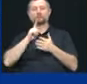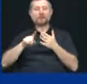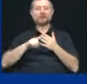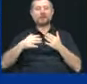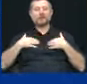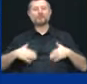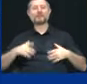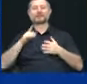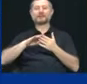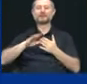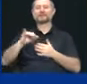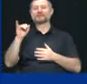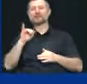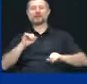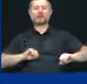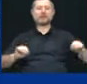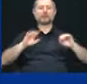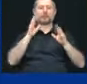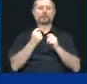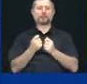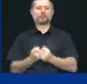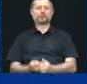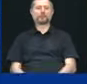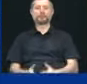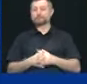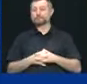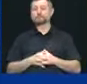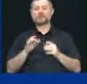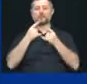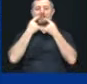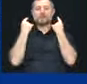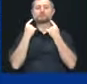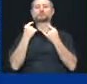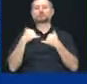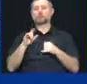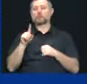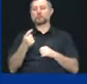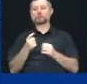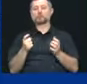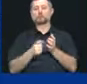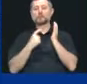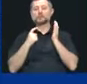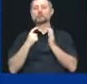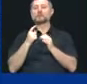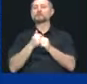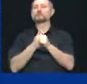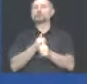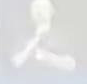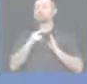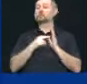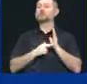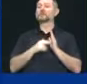masks will only be required as recommended by the CDC.